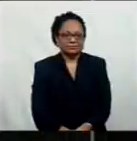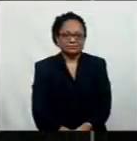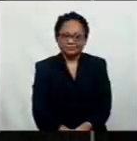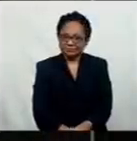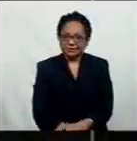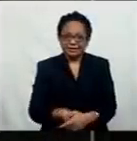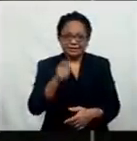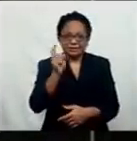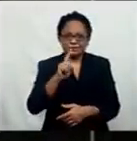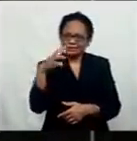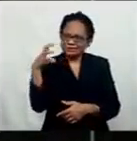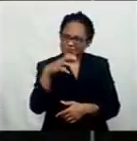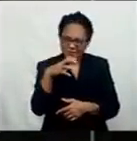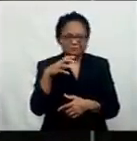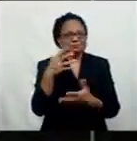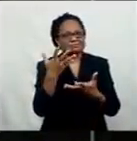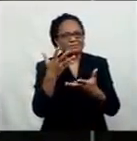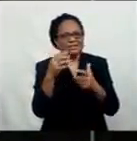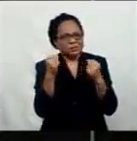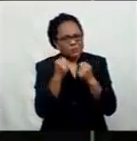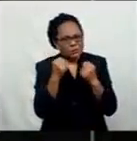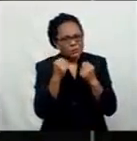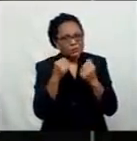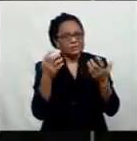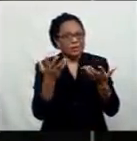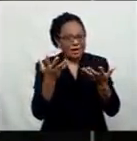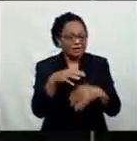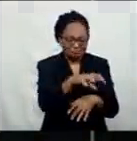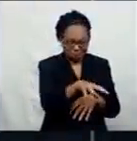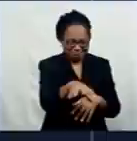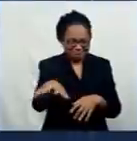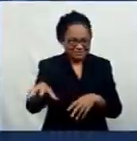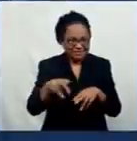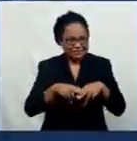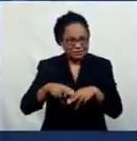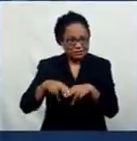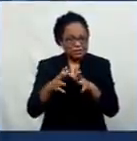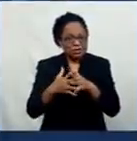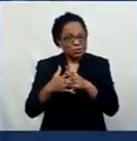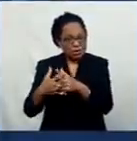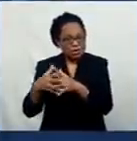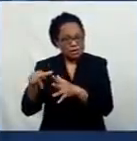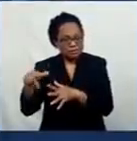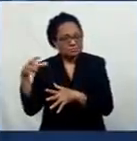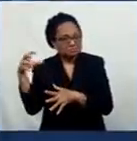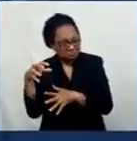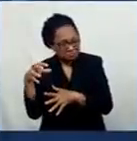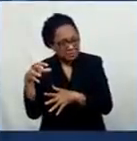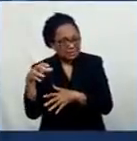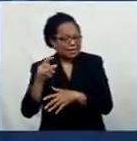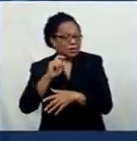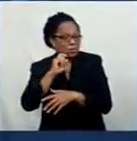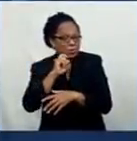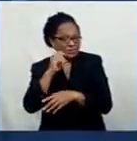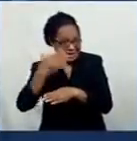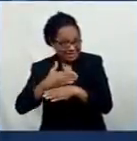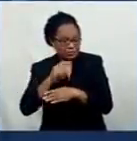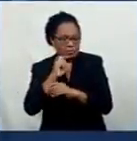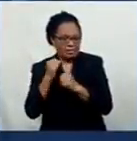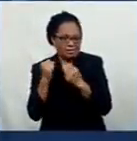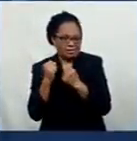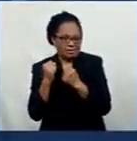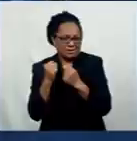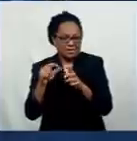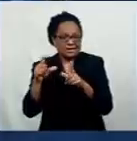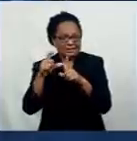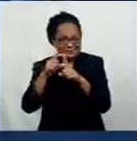Fine and cool conditions prevailed over most places today. In the west, mostly fine, and it will be cool tonight. Eastwards